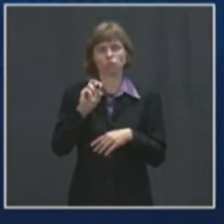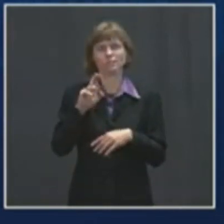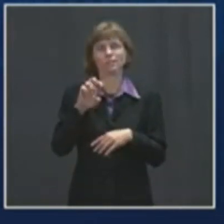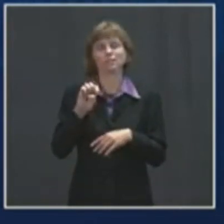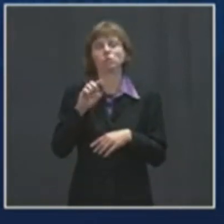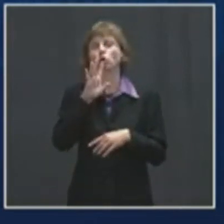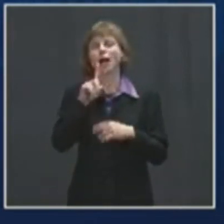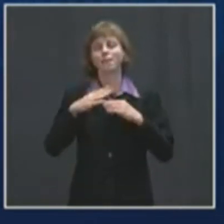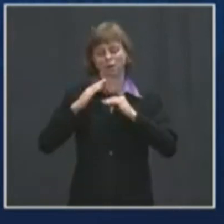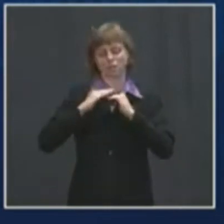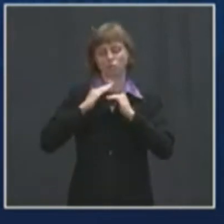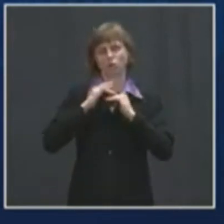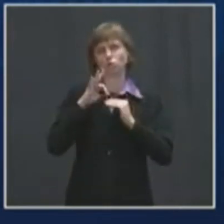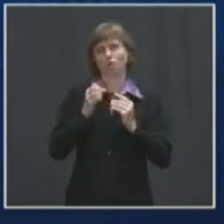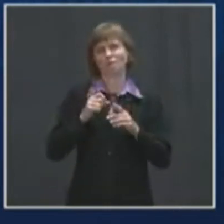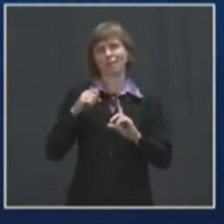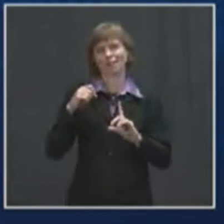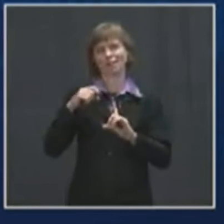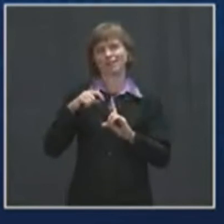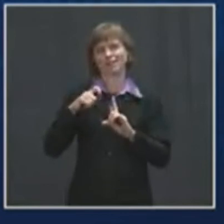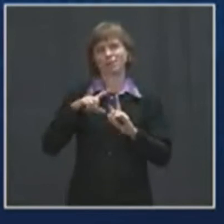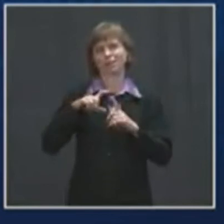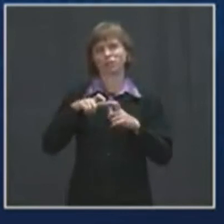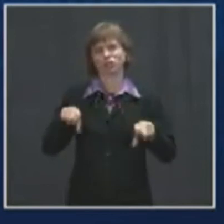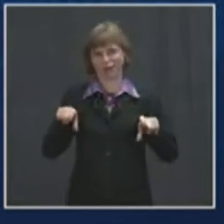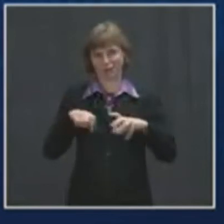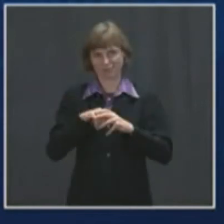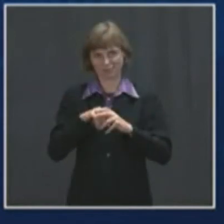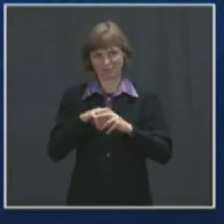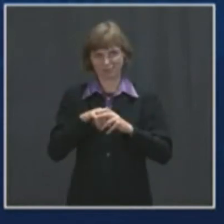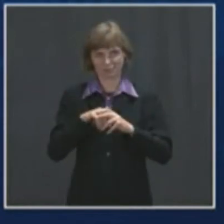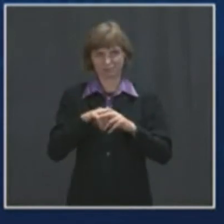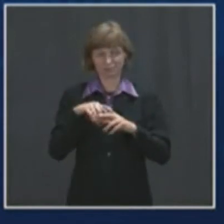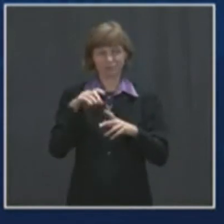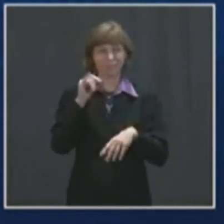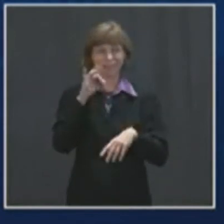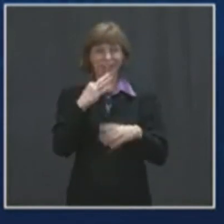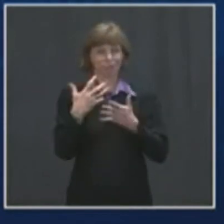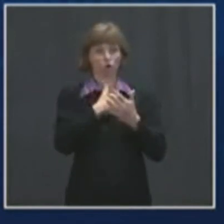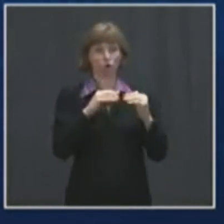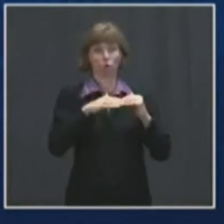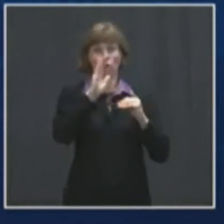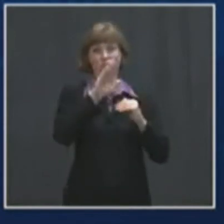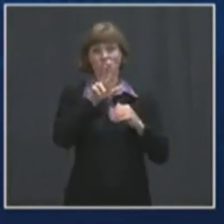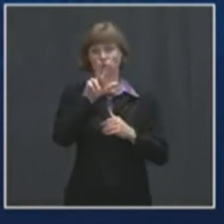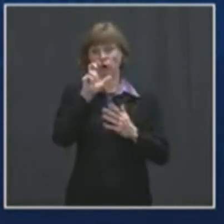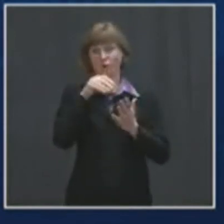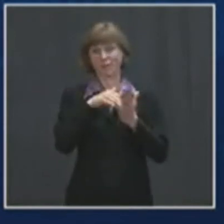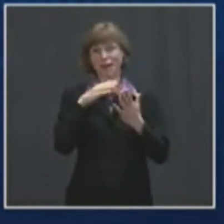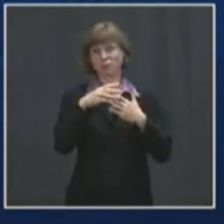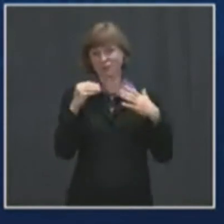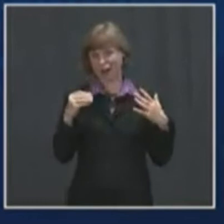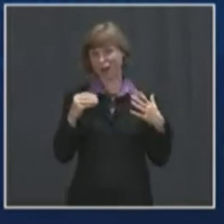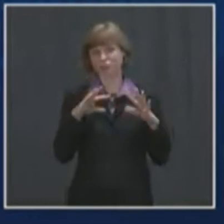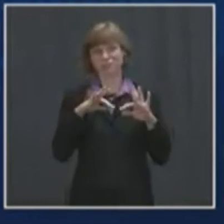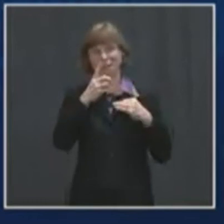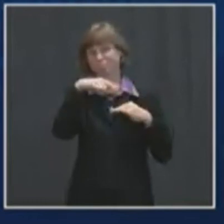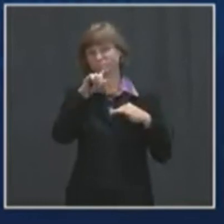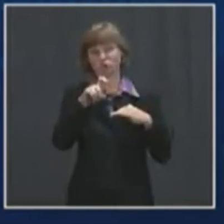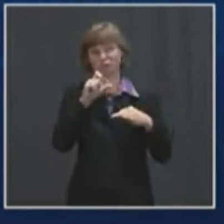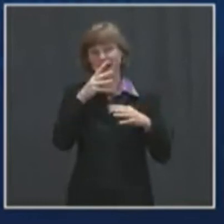checks and when they should phase out, and he said people who make over $300,000 or families should not get those checks. We've seen Susan Collins and some